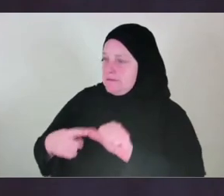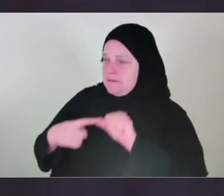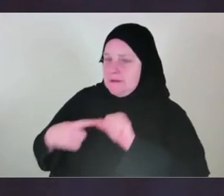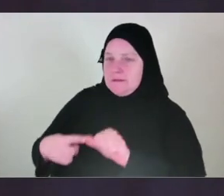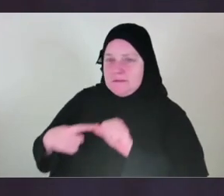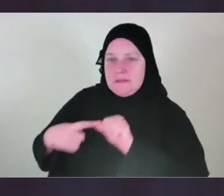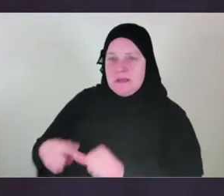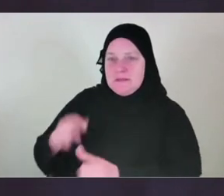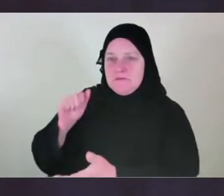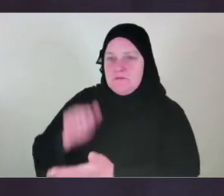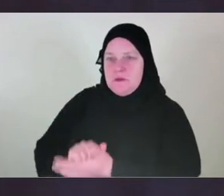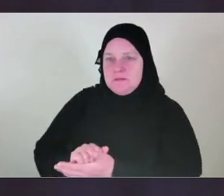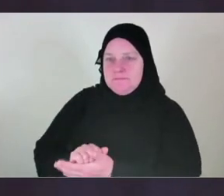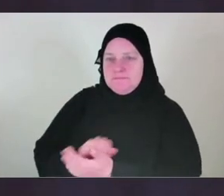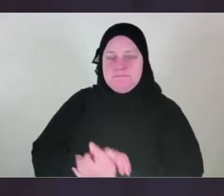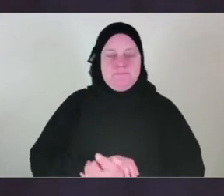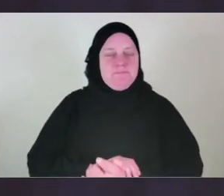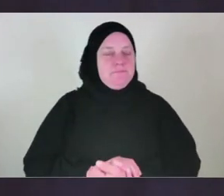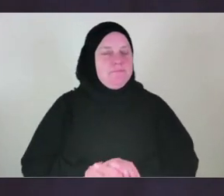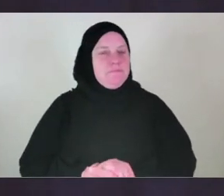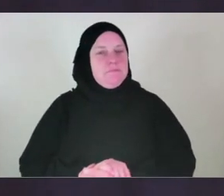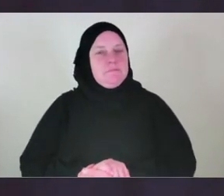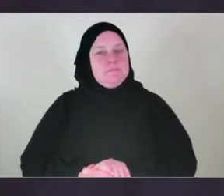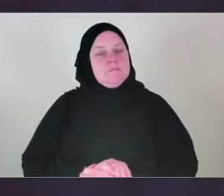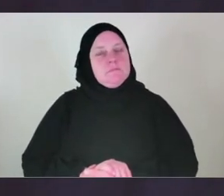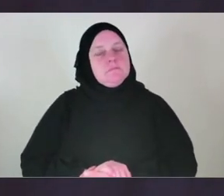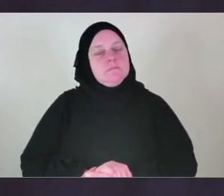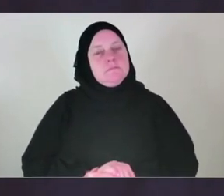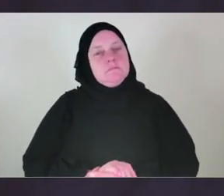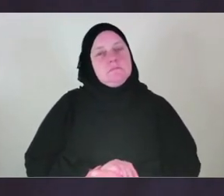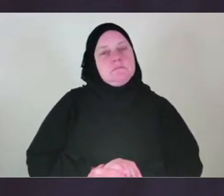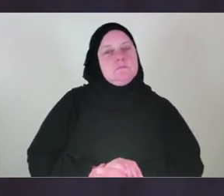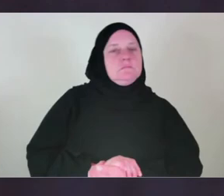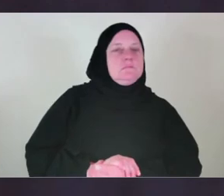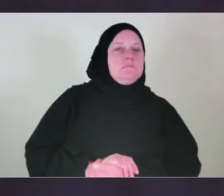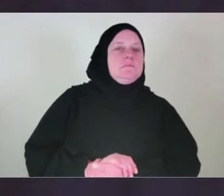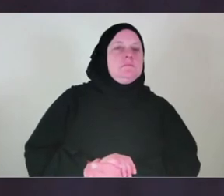he was questioning our fundamentals here.